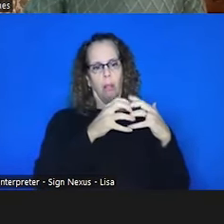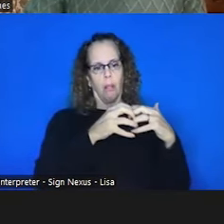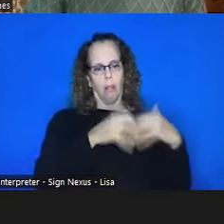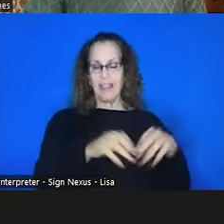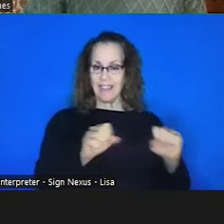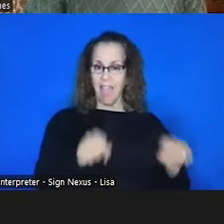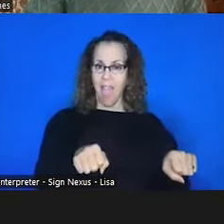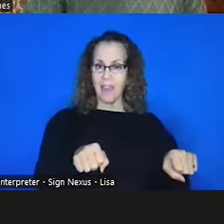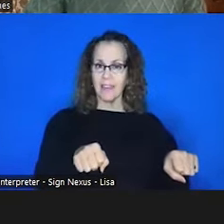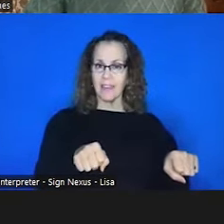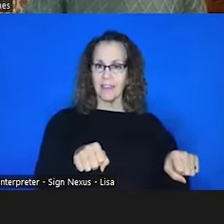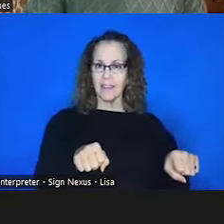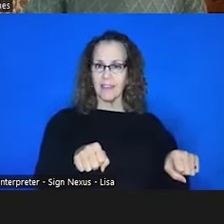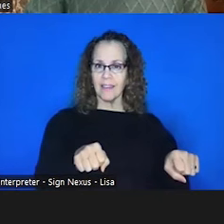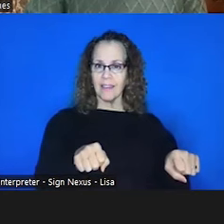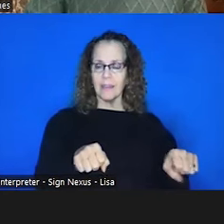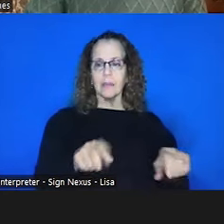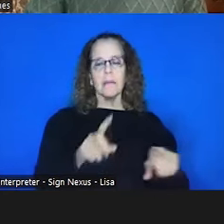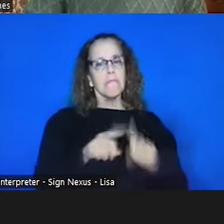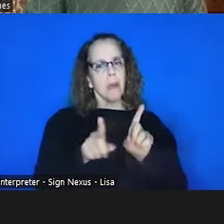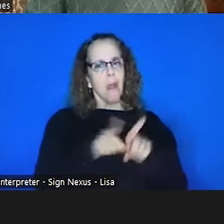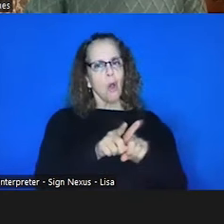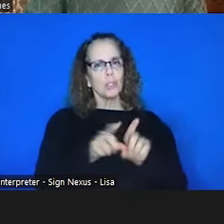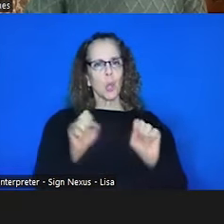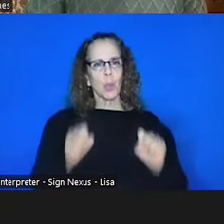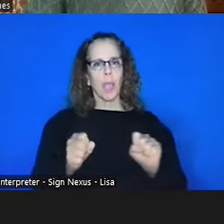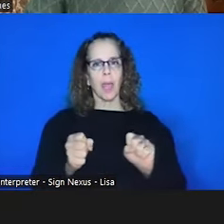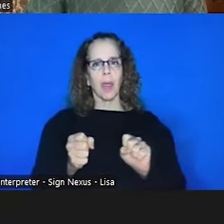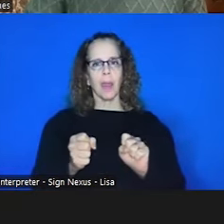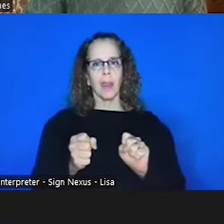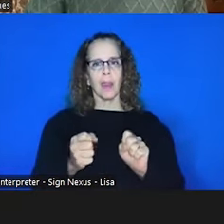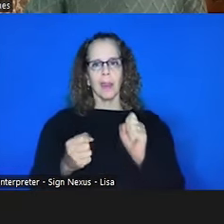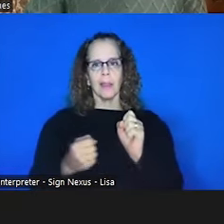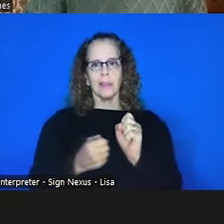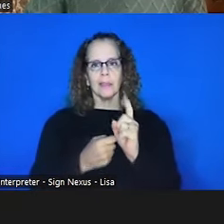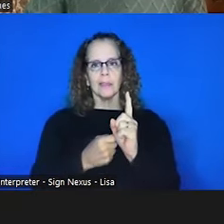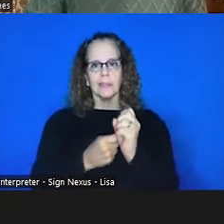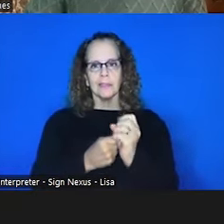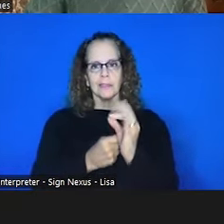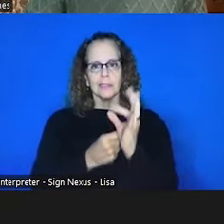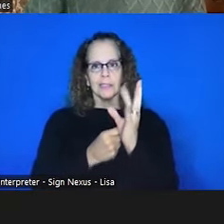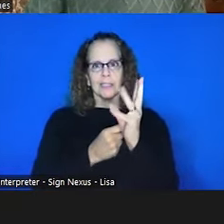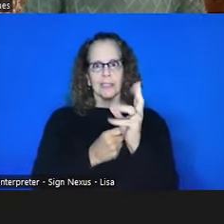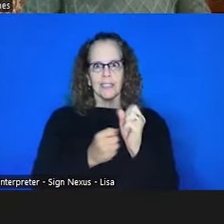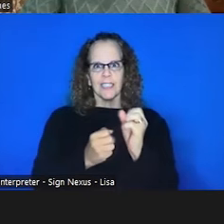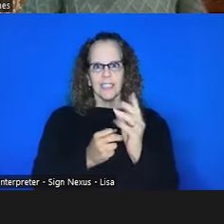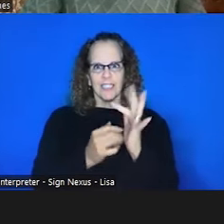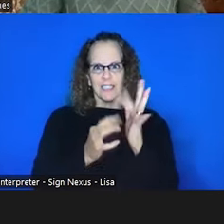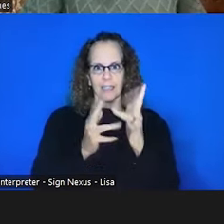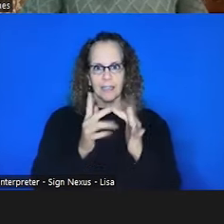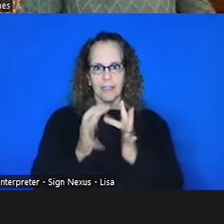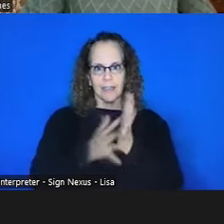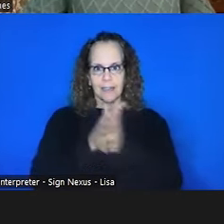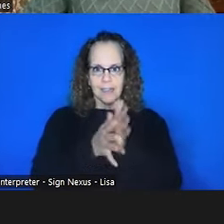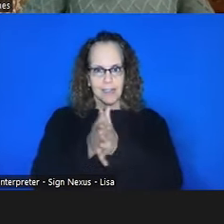also lights a fire, you know, for folks to really kind of commit to creating this sustainable change and